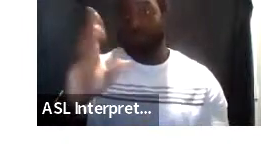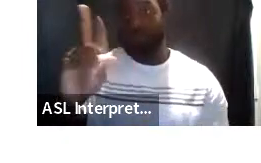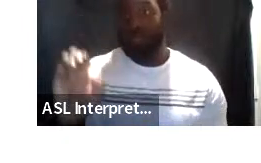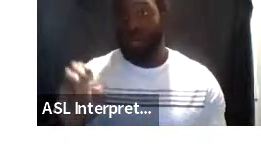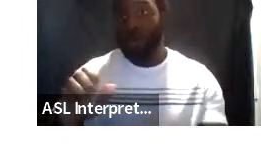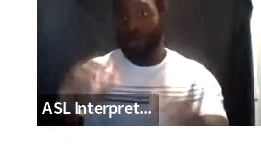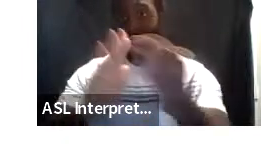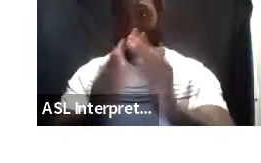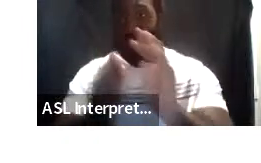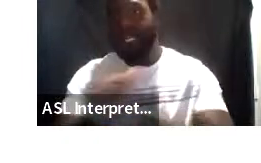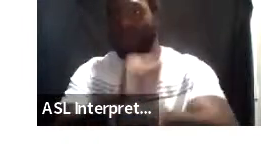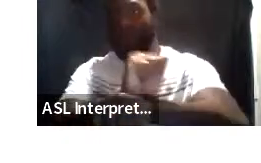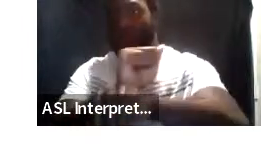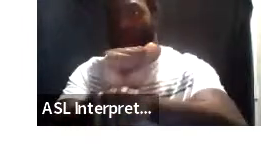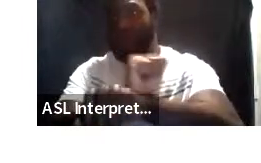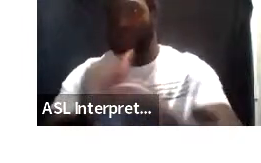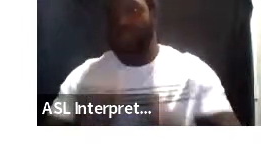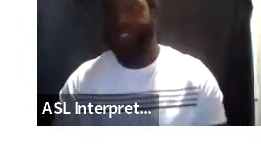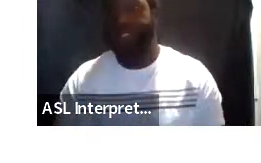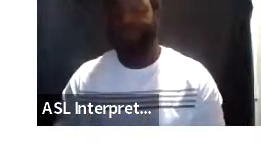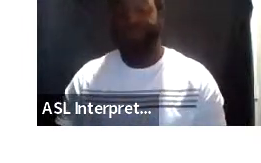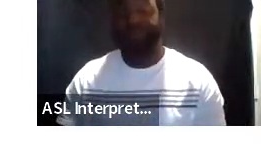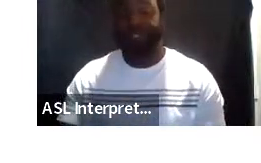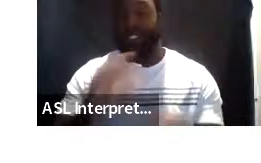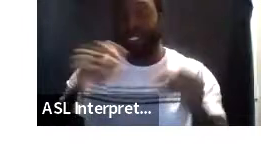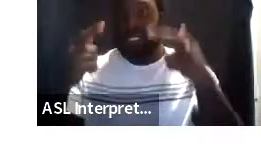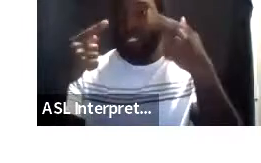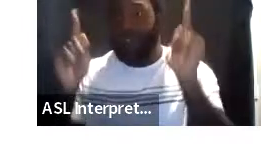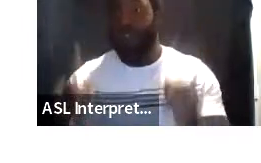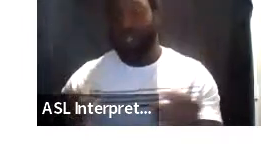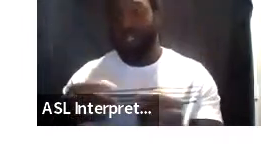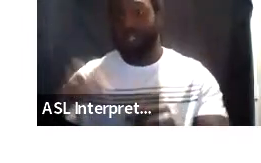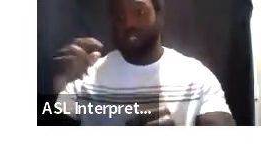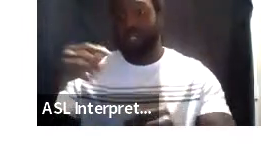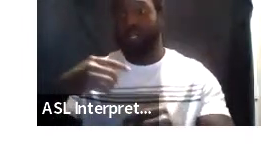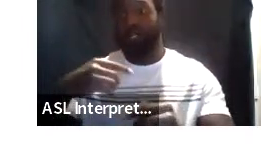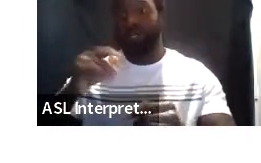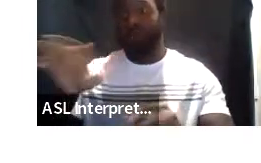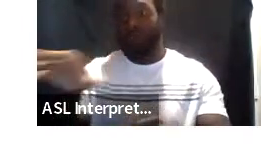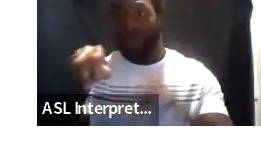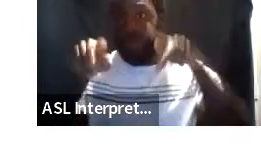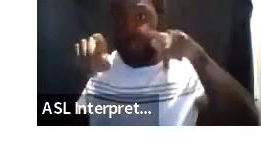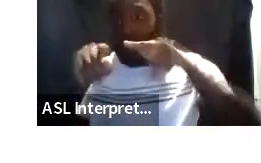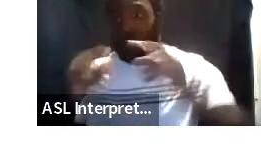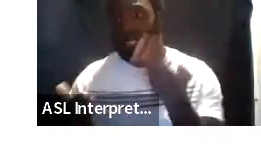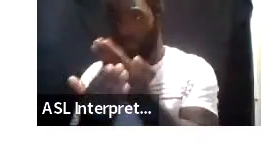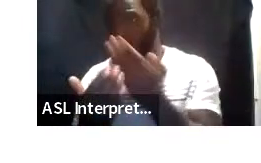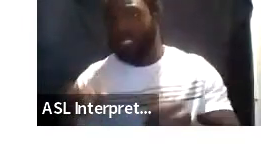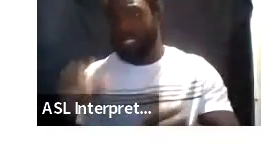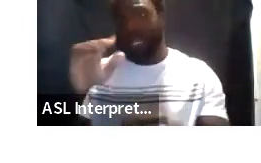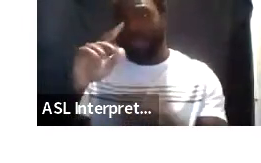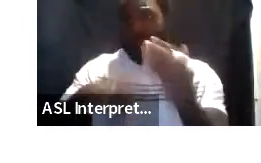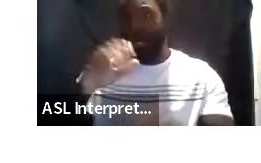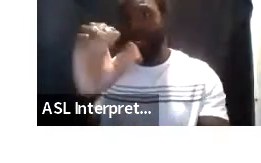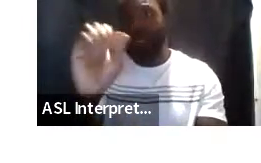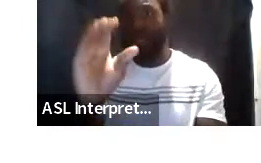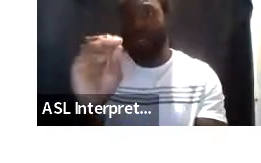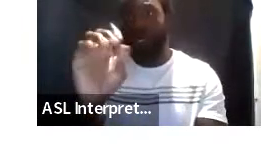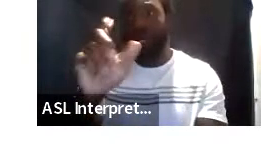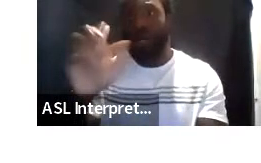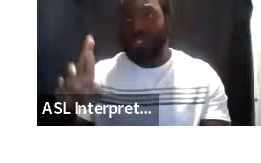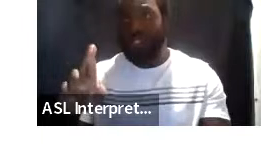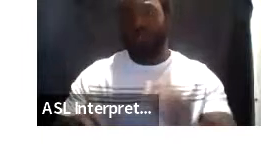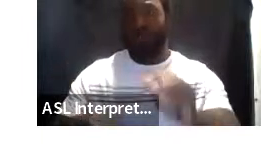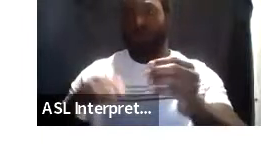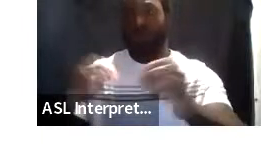updates into the future. And finally, we're taking a particularly close look at solar and energy storage. And that's in response to the city